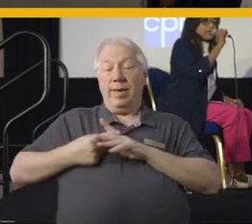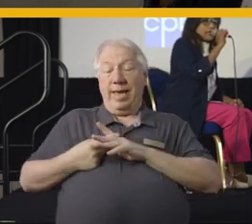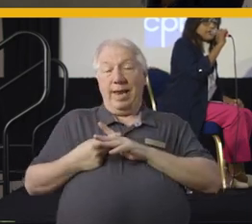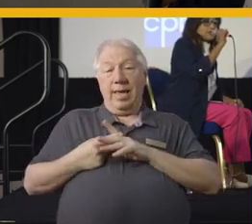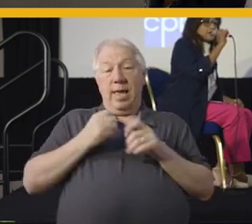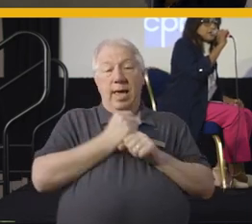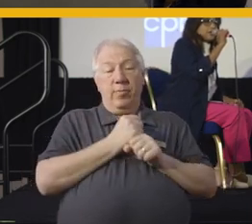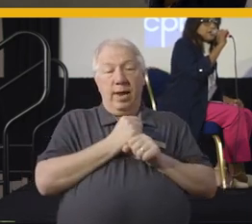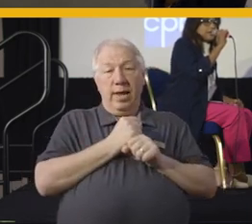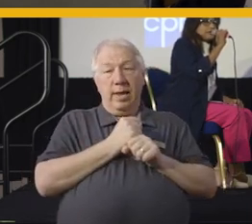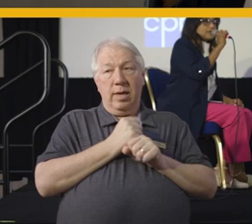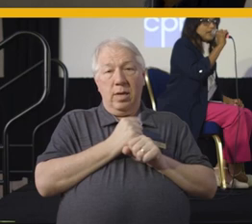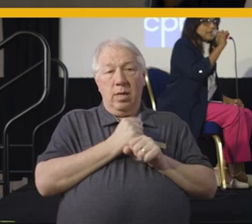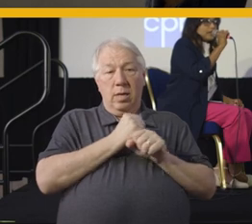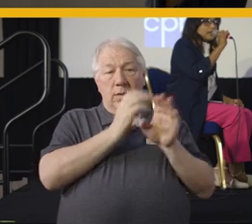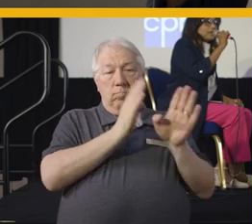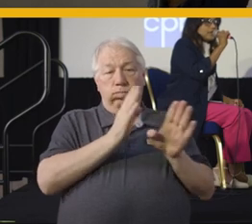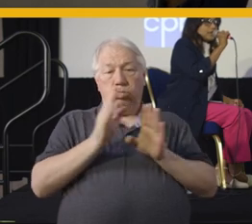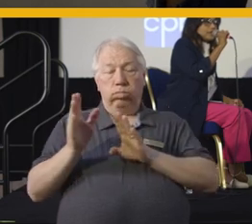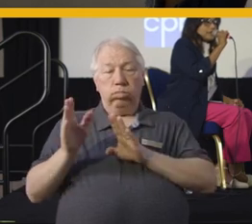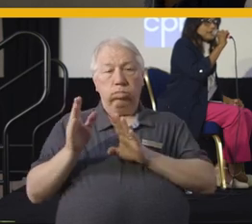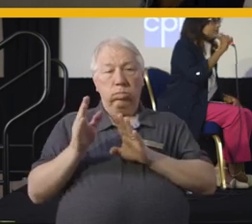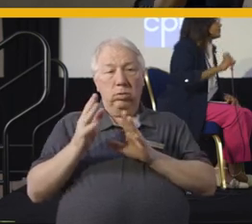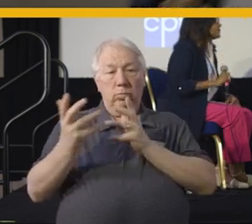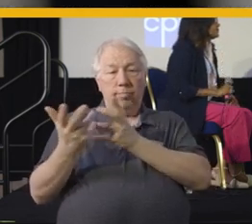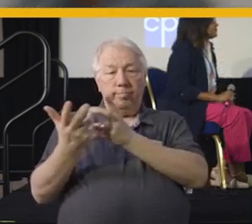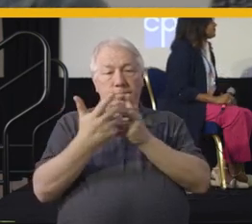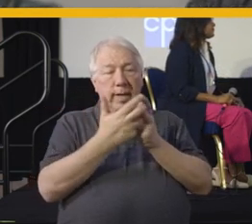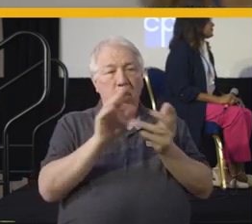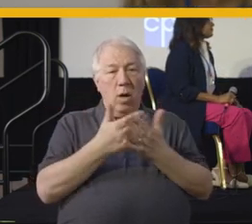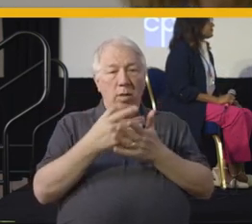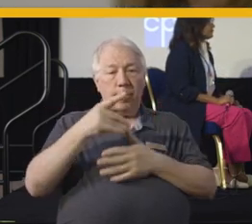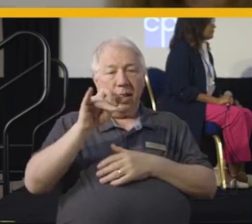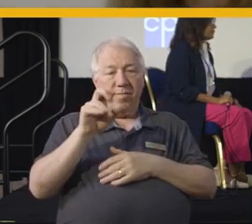beginning and creating those vertical videos to accompany your project?